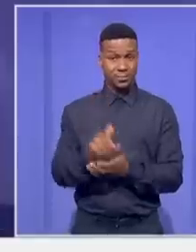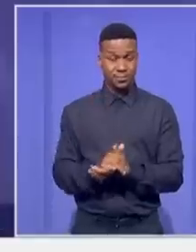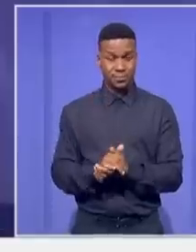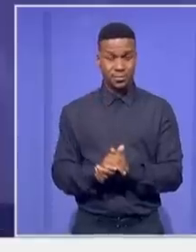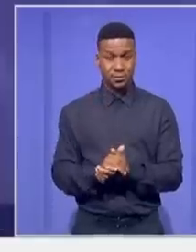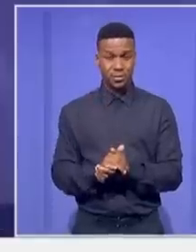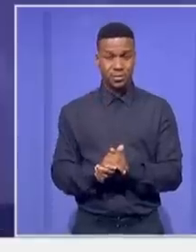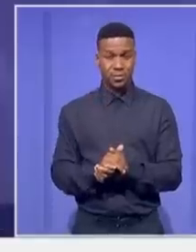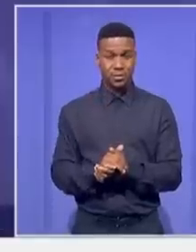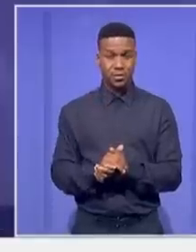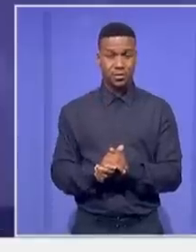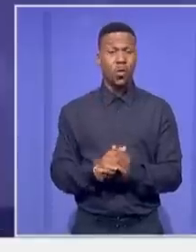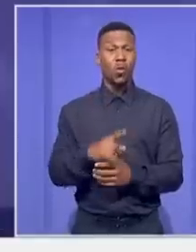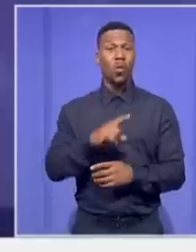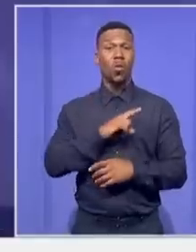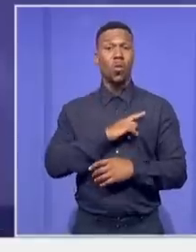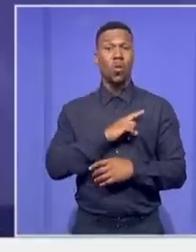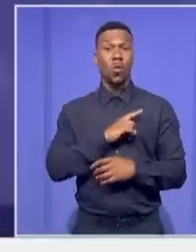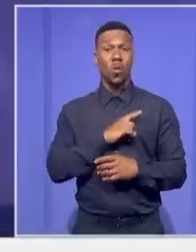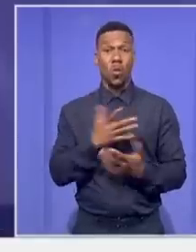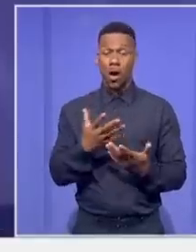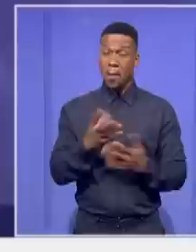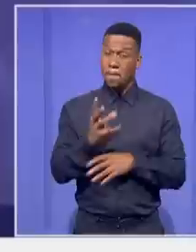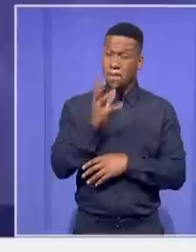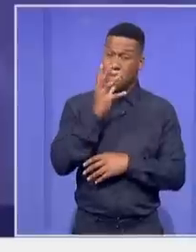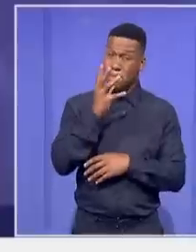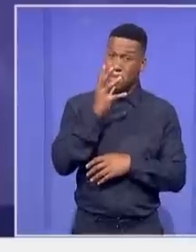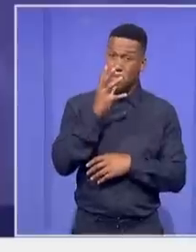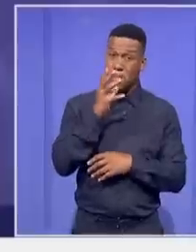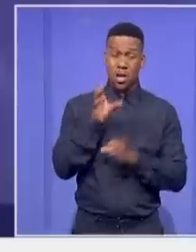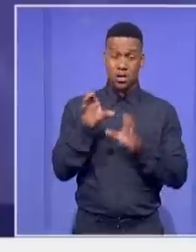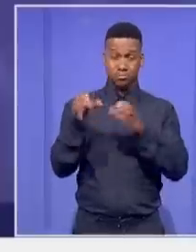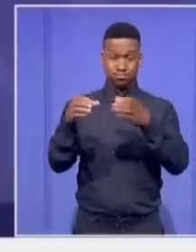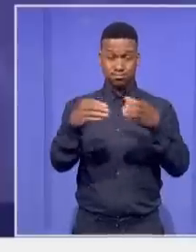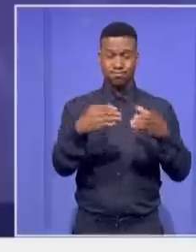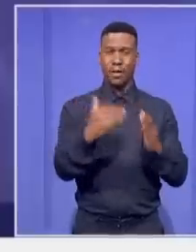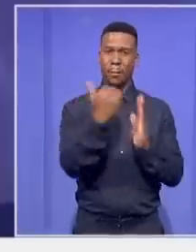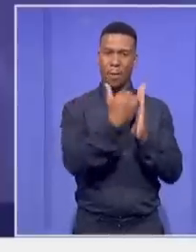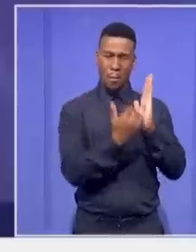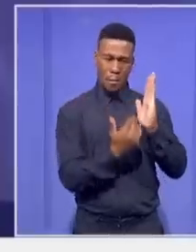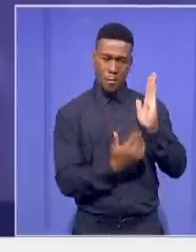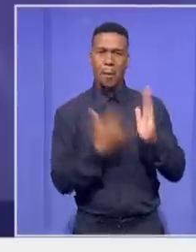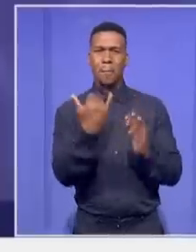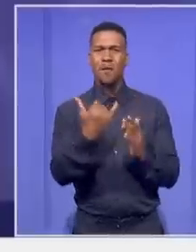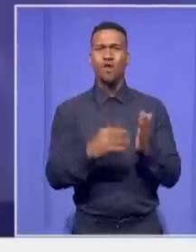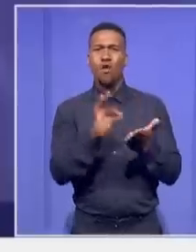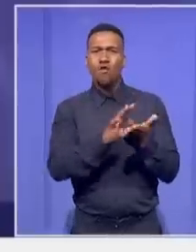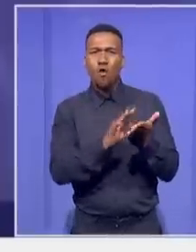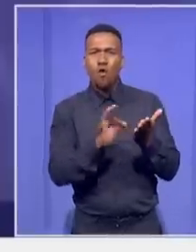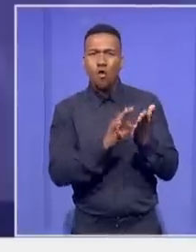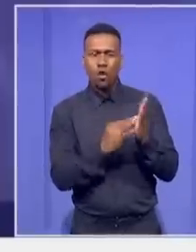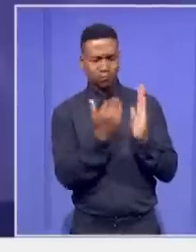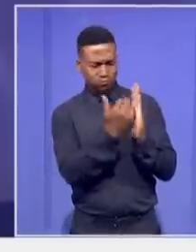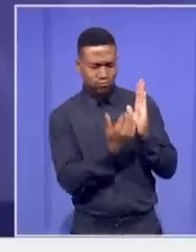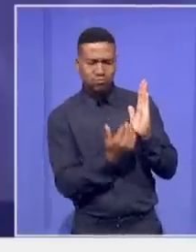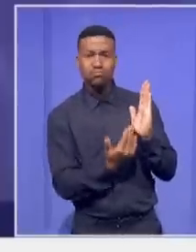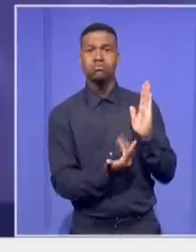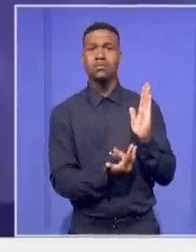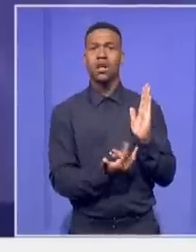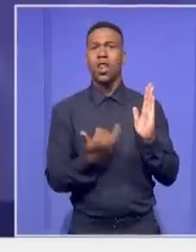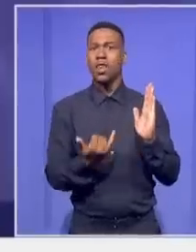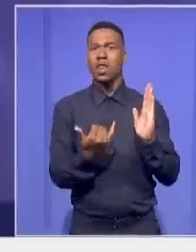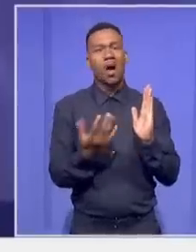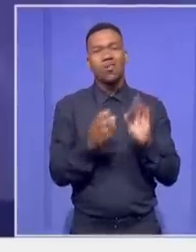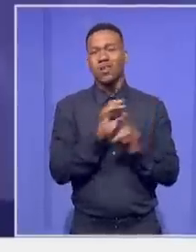there'll be many more parties on the ballot paper than ever before, it's becoming increasingly clear to everybody that this is a two-horse